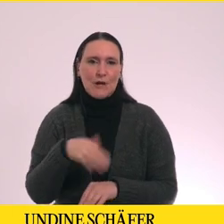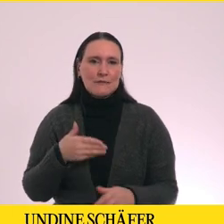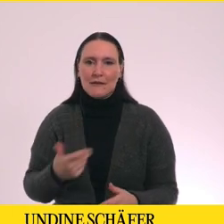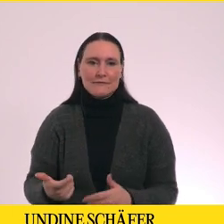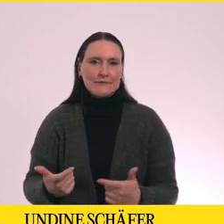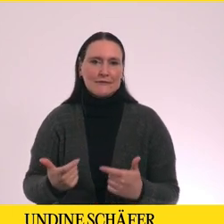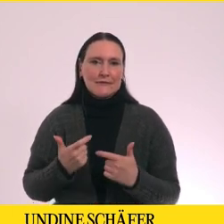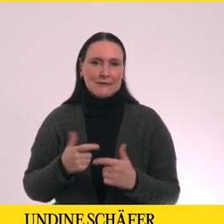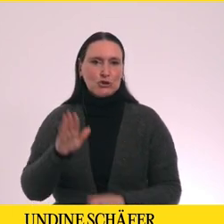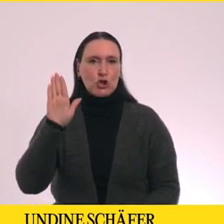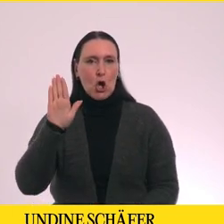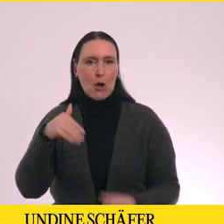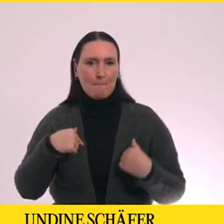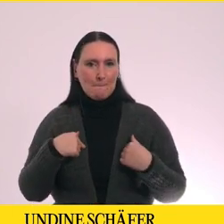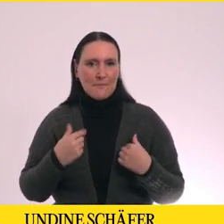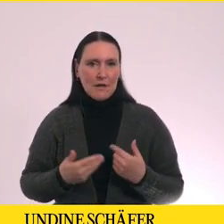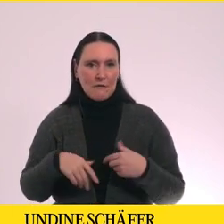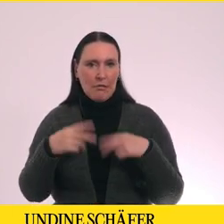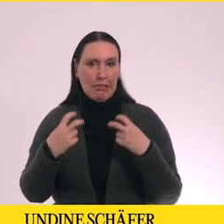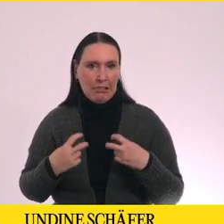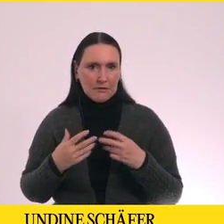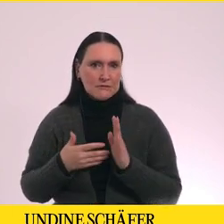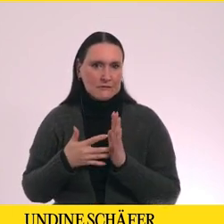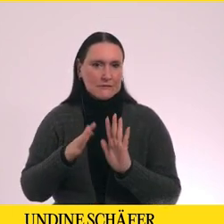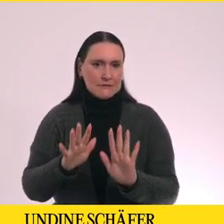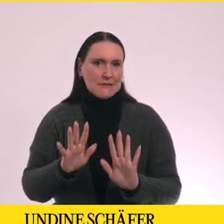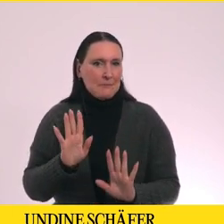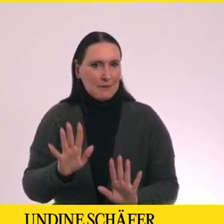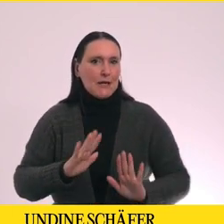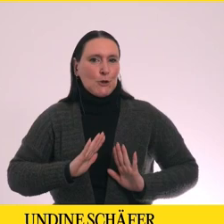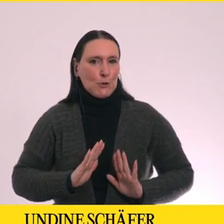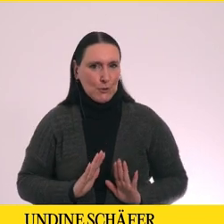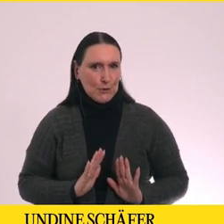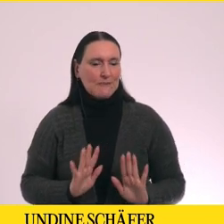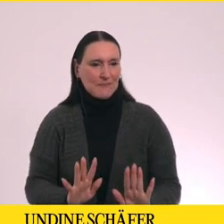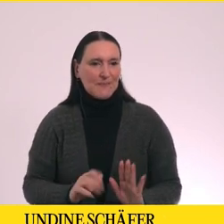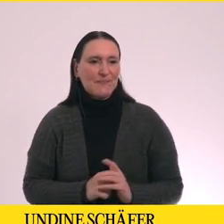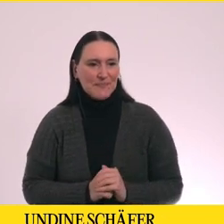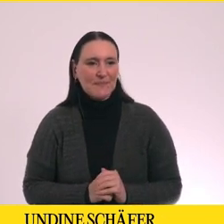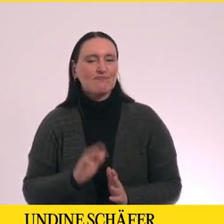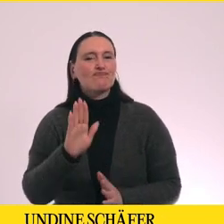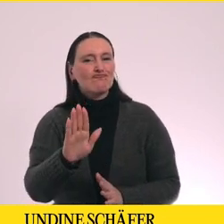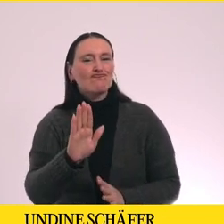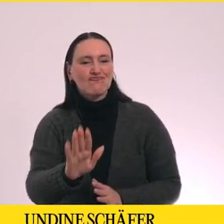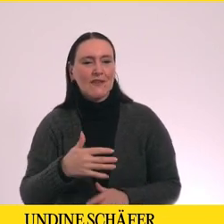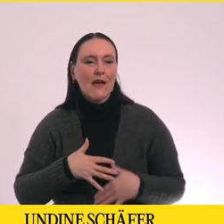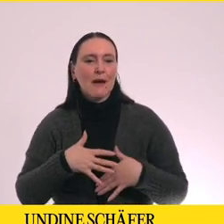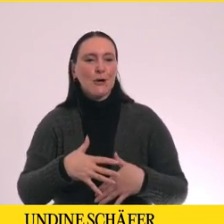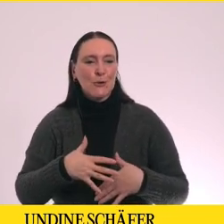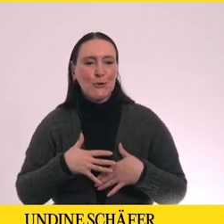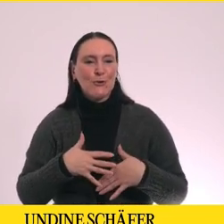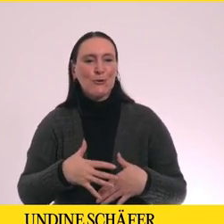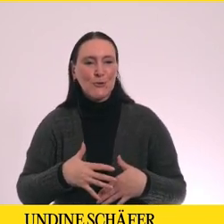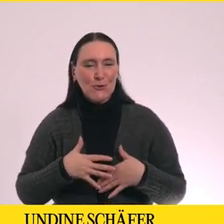Oh, okay. That feels really important, again, to recognize. So let's give you a few moments to gather yourself after